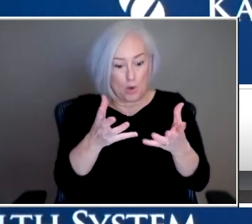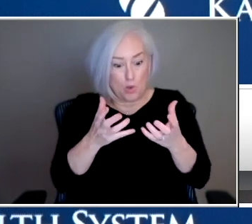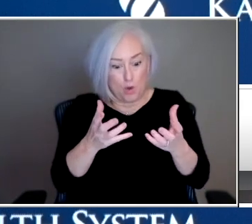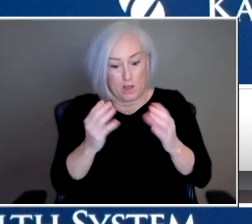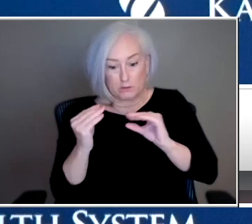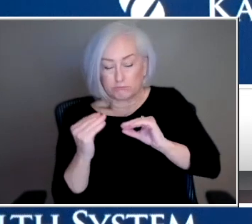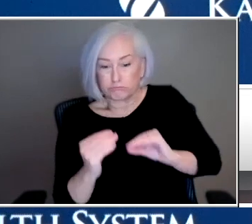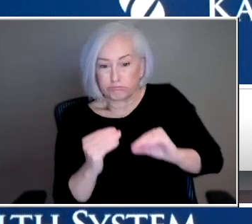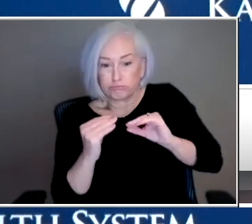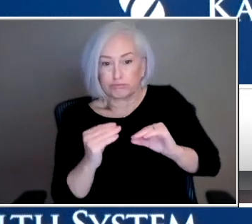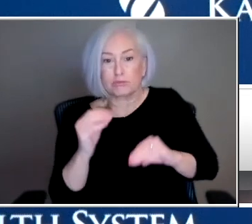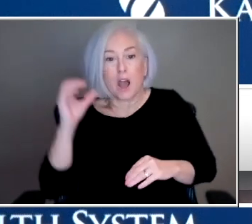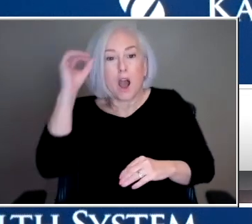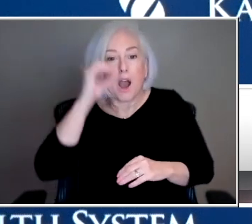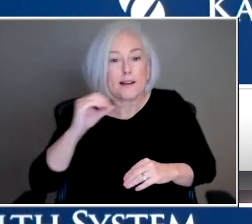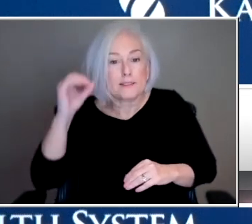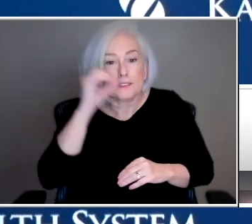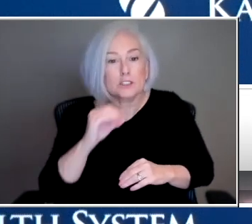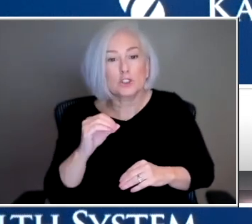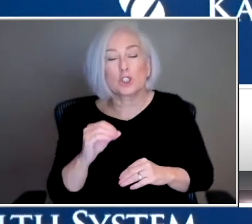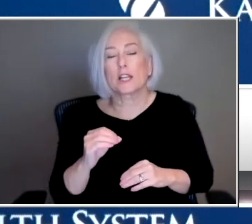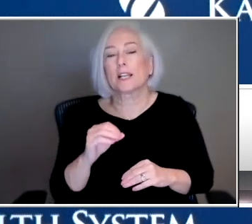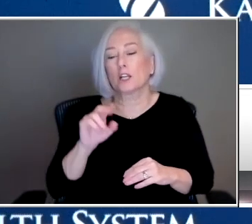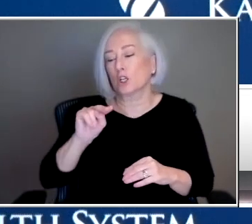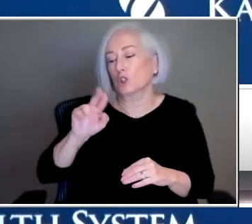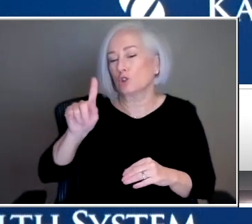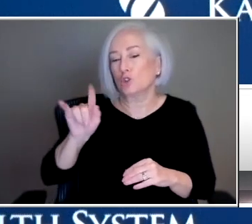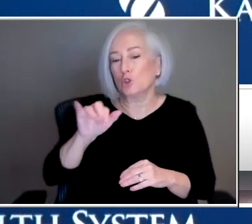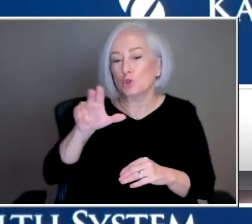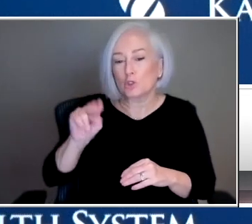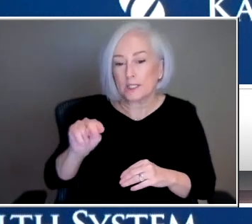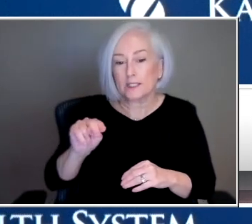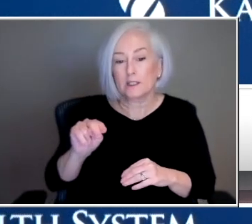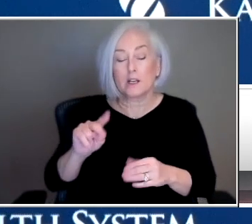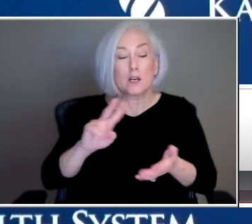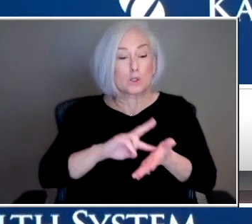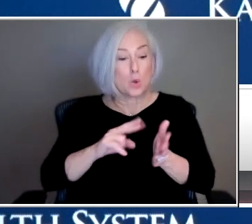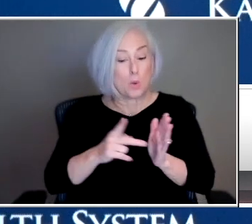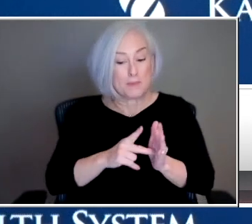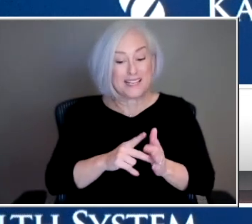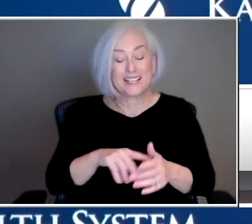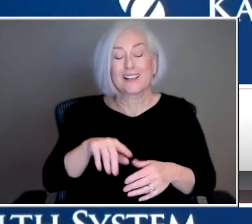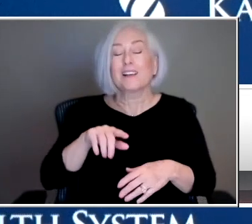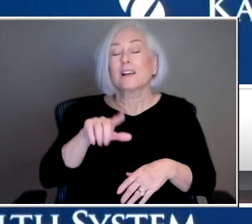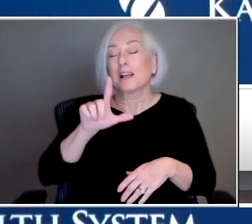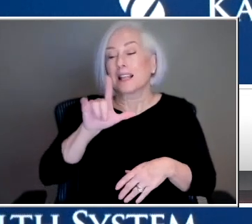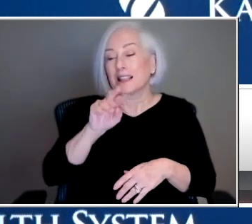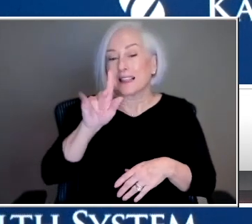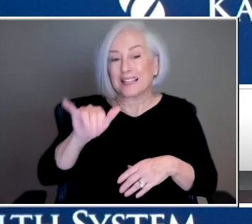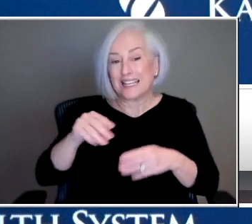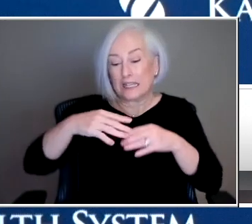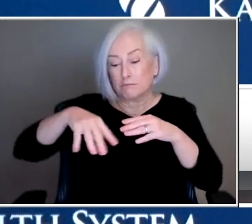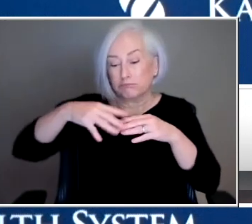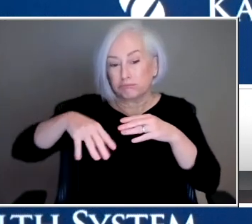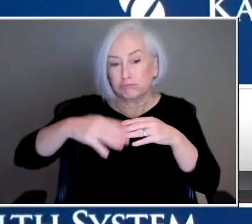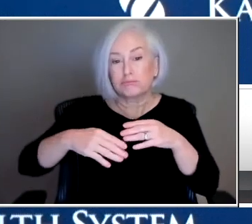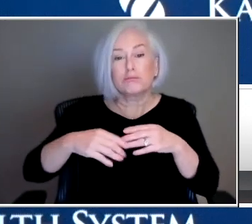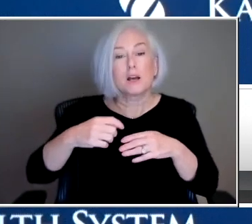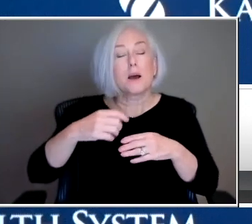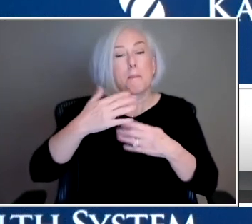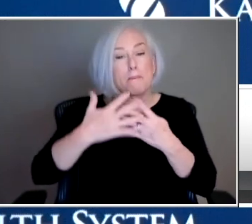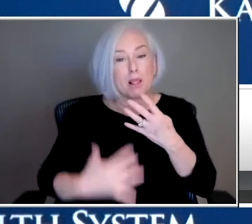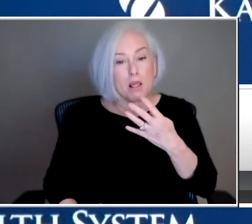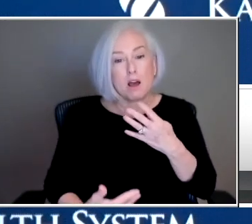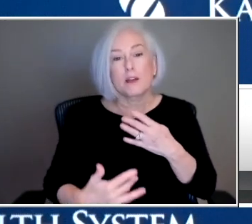what that is, the leaky blood-brain barrier, what this study showed was that they actually looked at imaging. And before I said